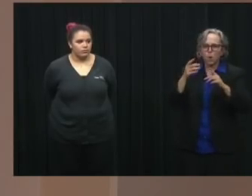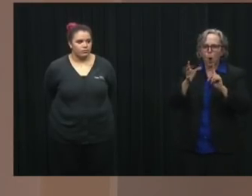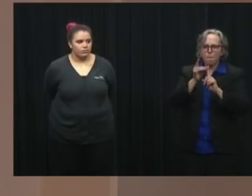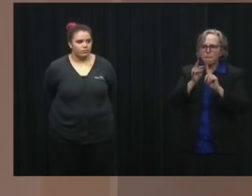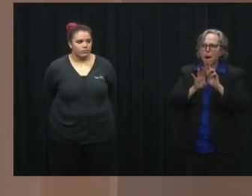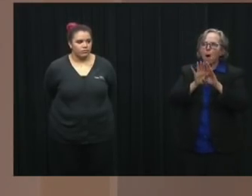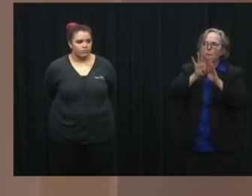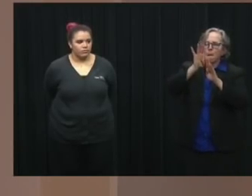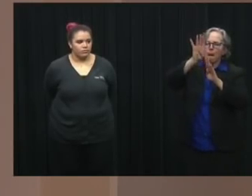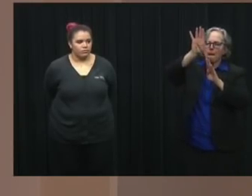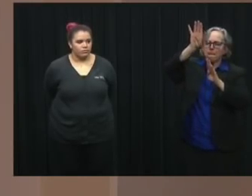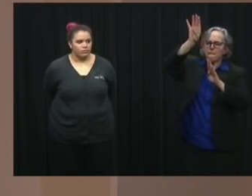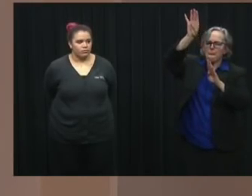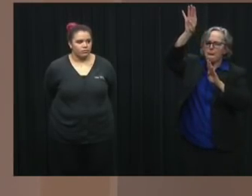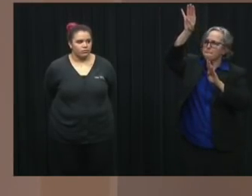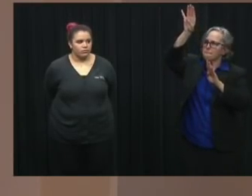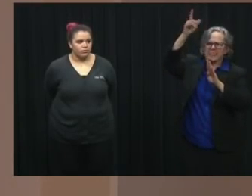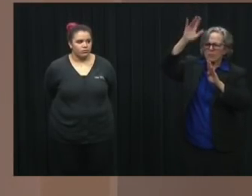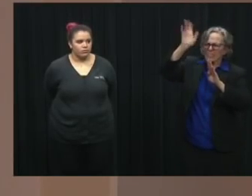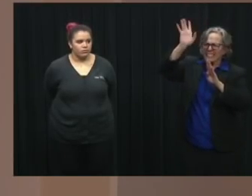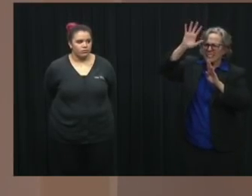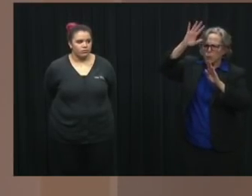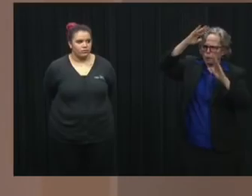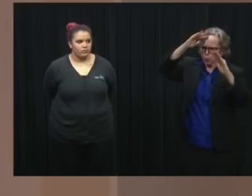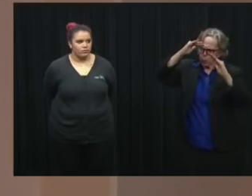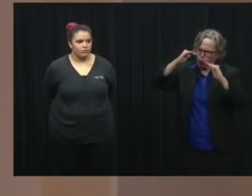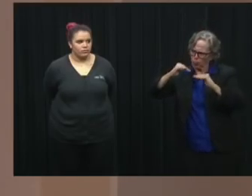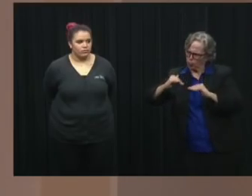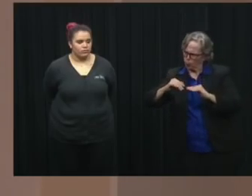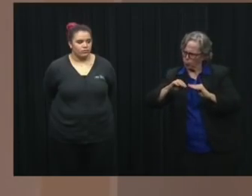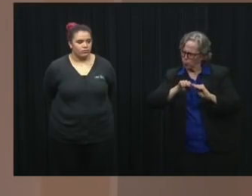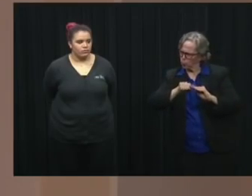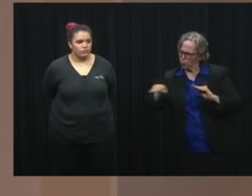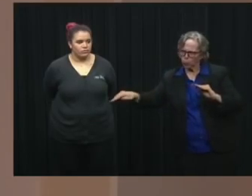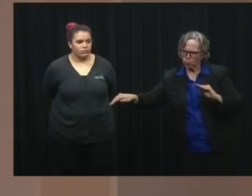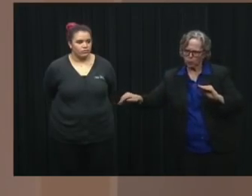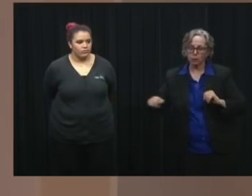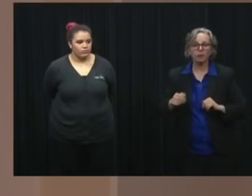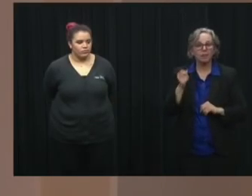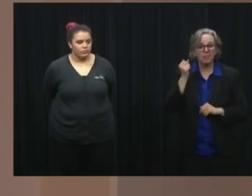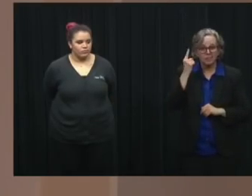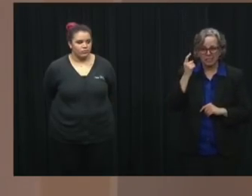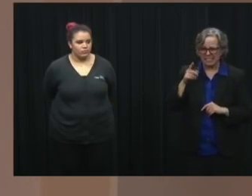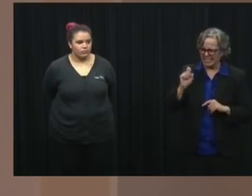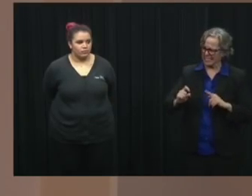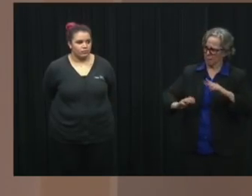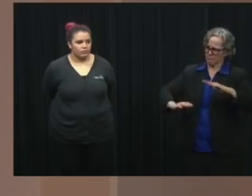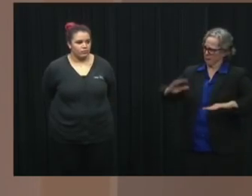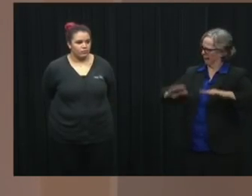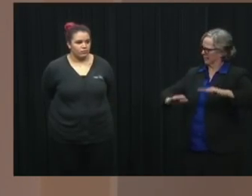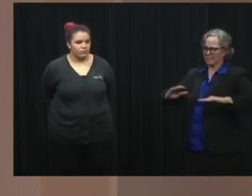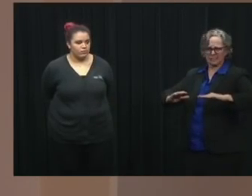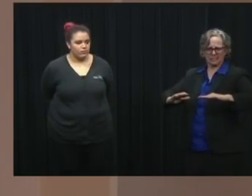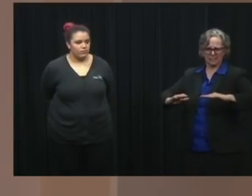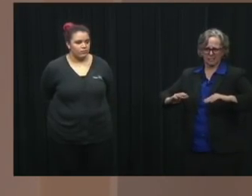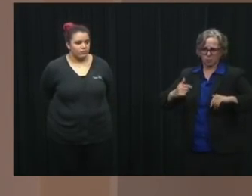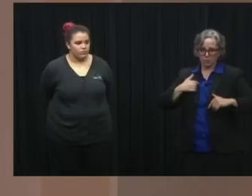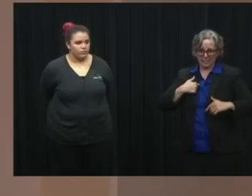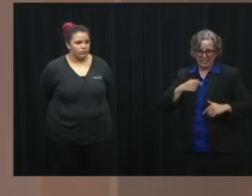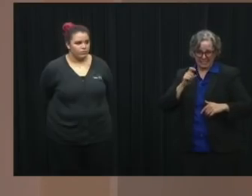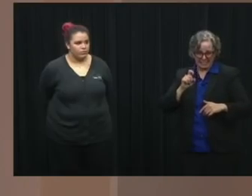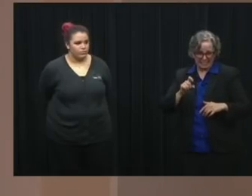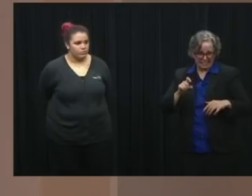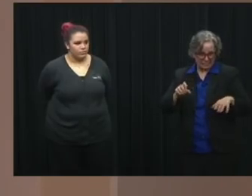to find that balance between what we need to be healthy and safe to slow the spread so we don't overwhelm our hospital system,